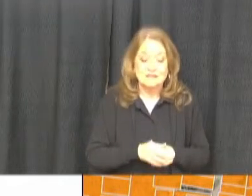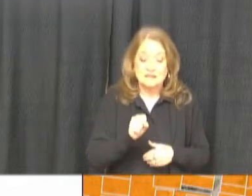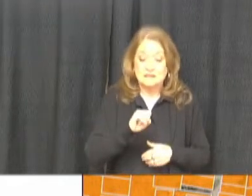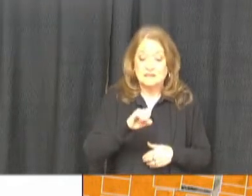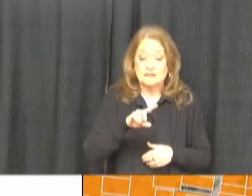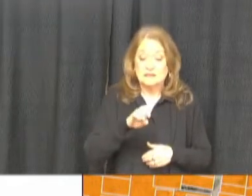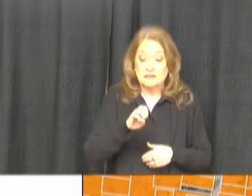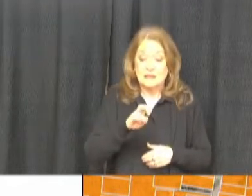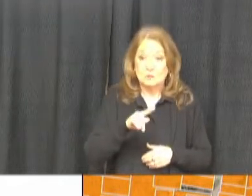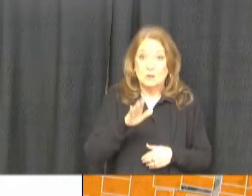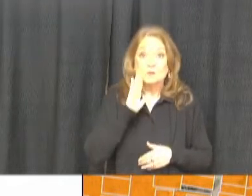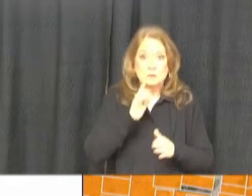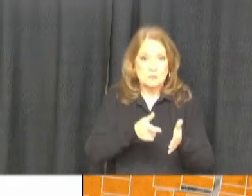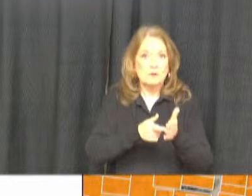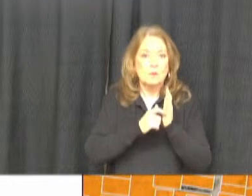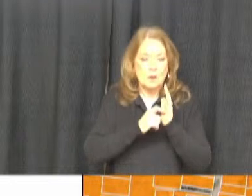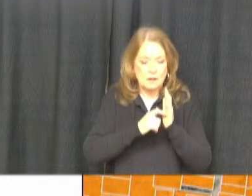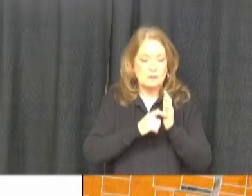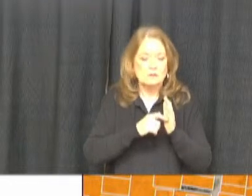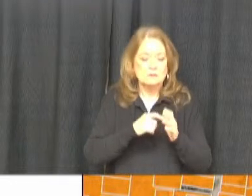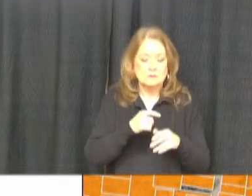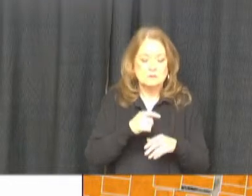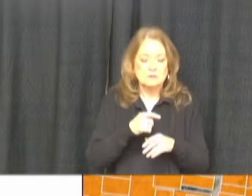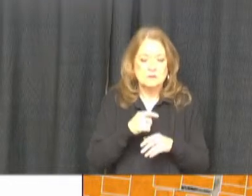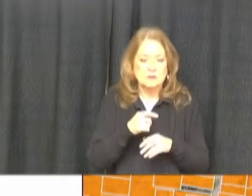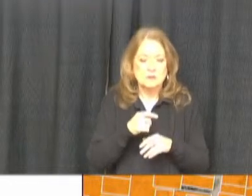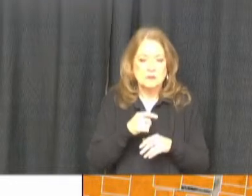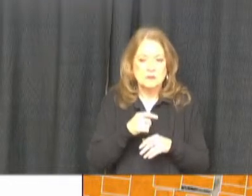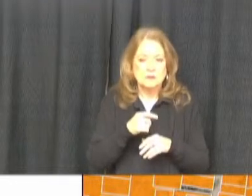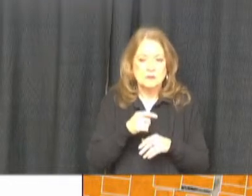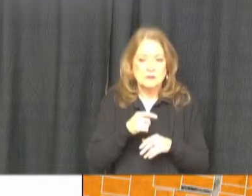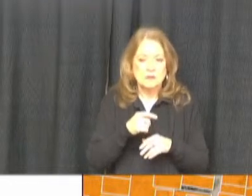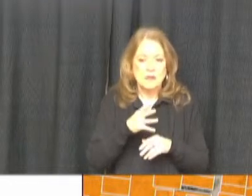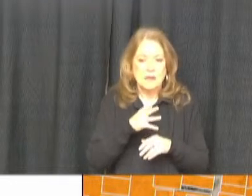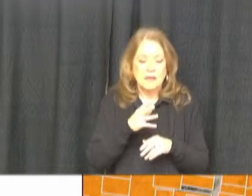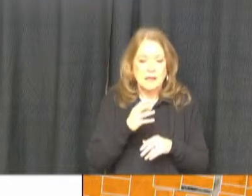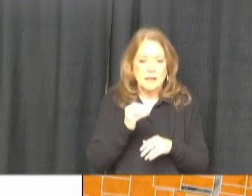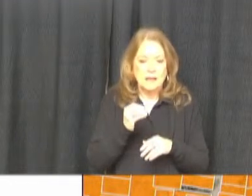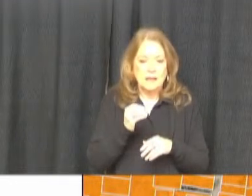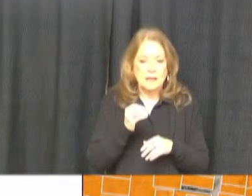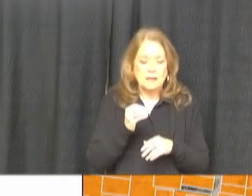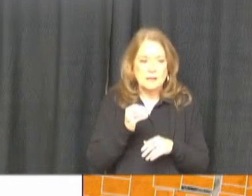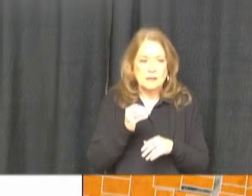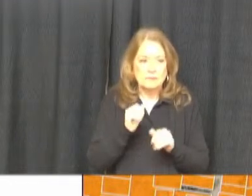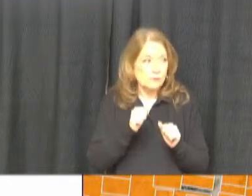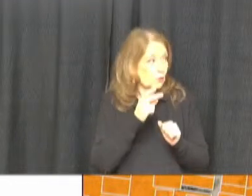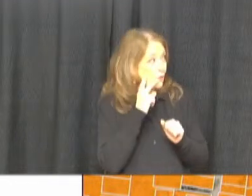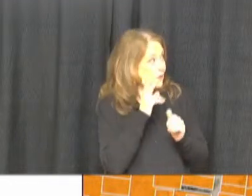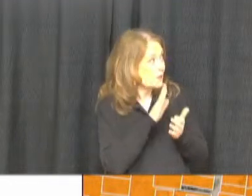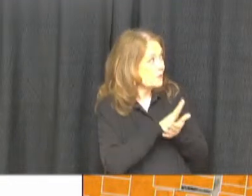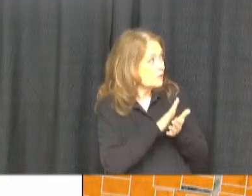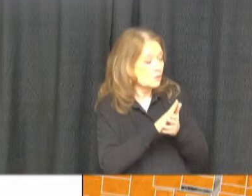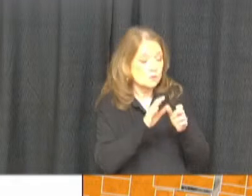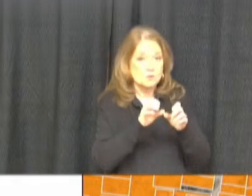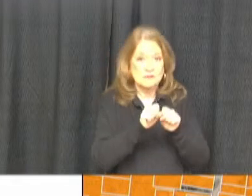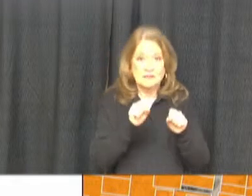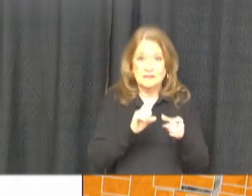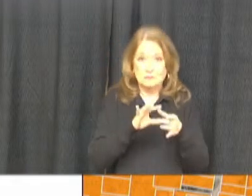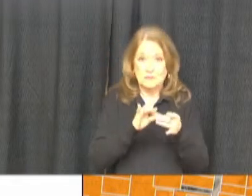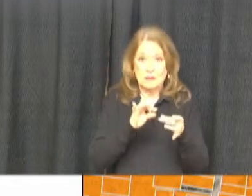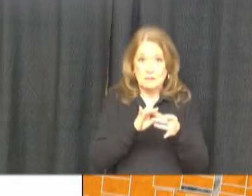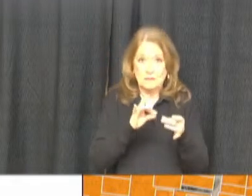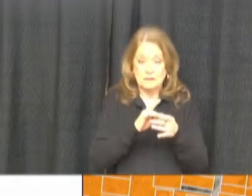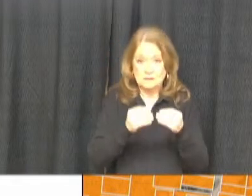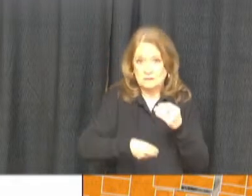Sidewalks would be required per the street department guidelines in the zoning ordinance, and you can see the school system comments about their